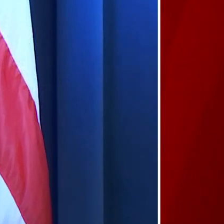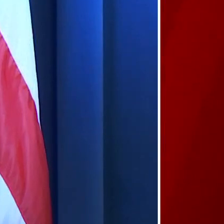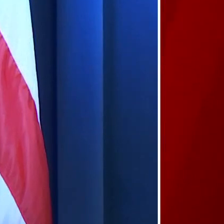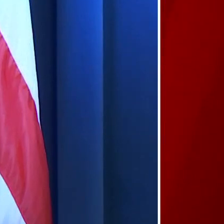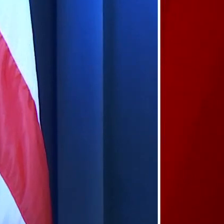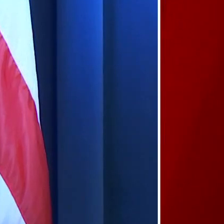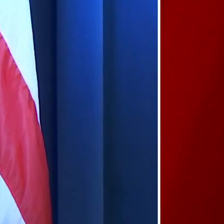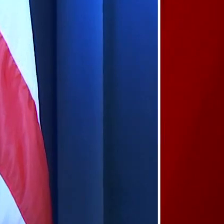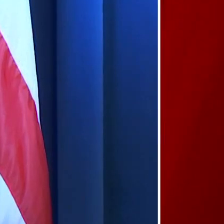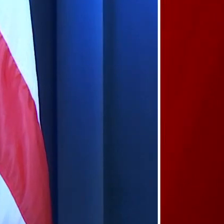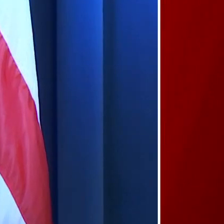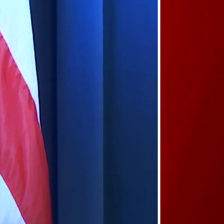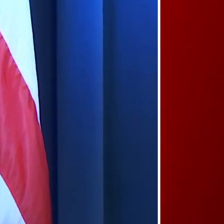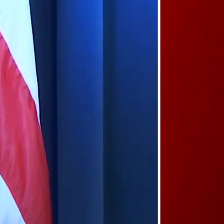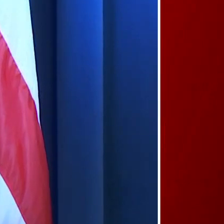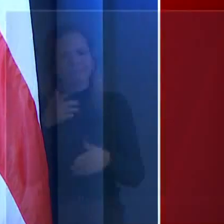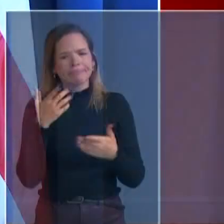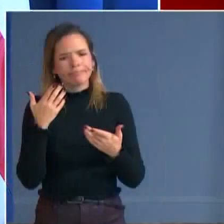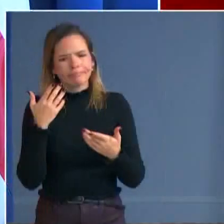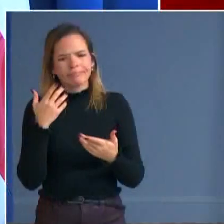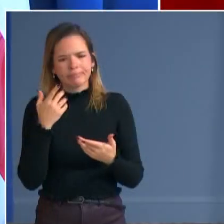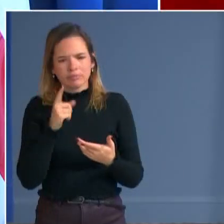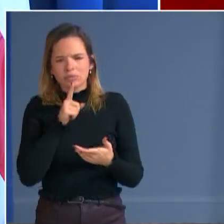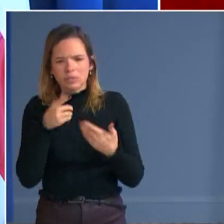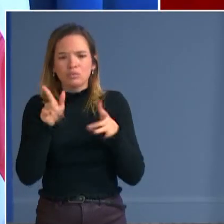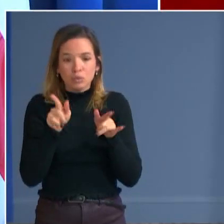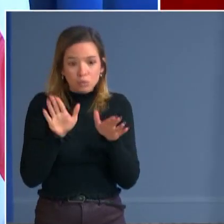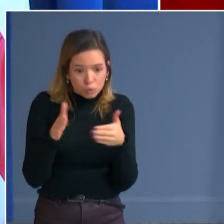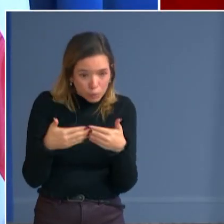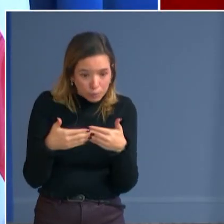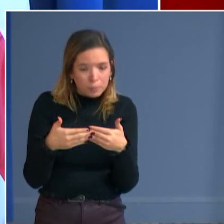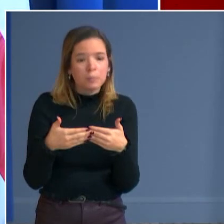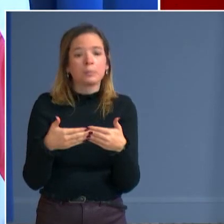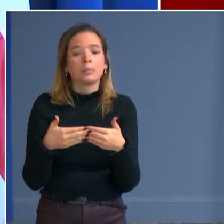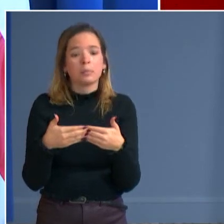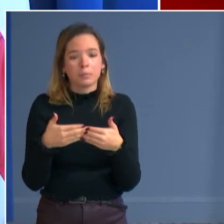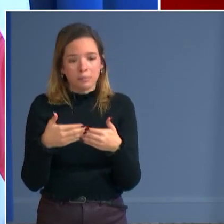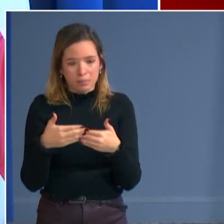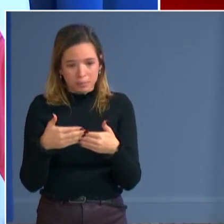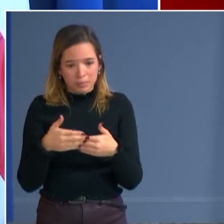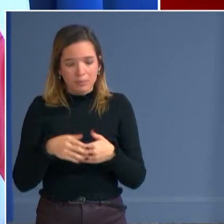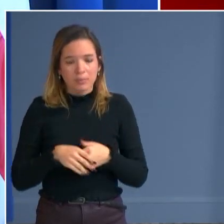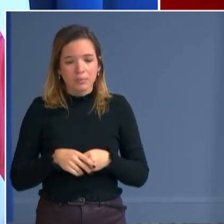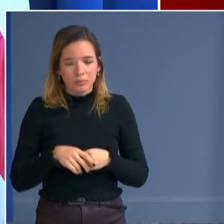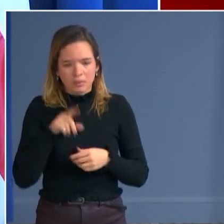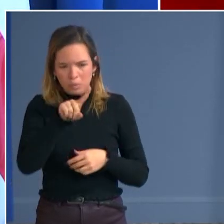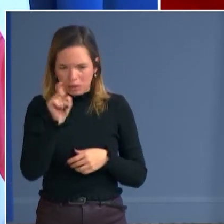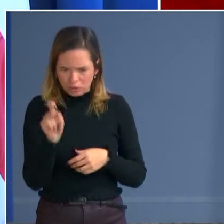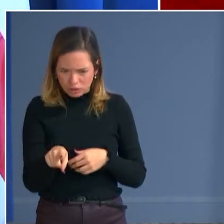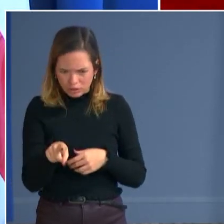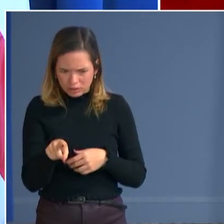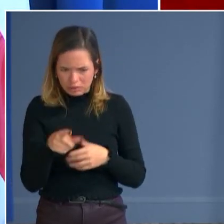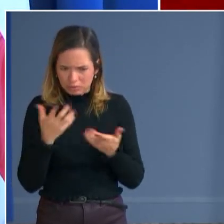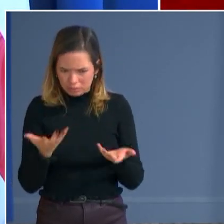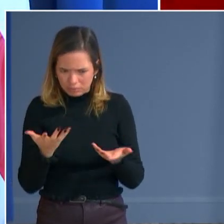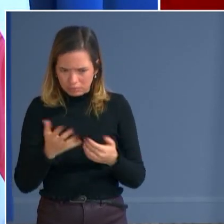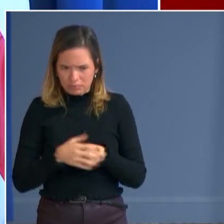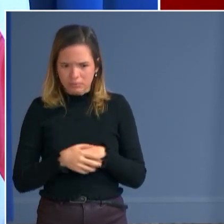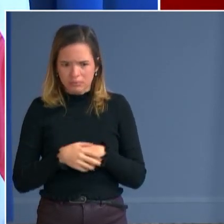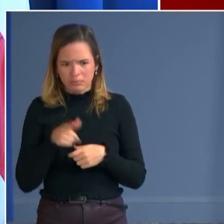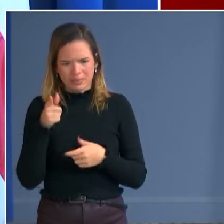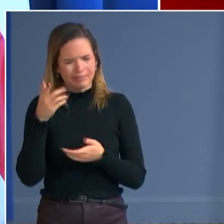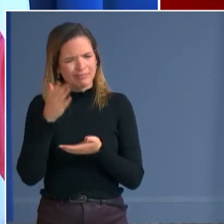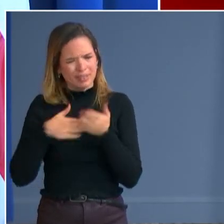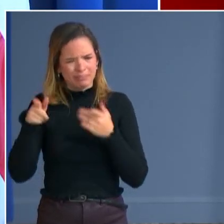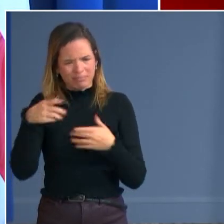room. Thank you. Yep. Hey, Chief, so we've heard about community members who have complained about drug activity, including sales and use at